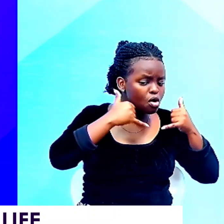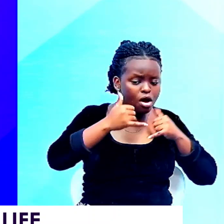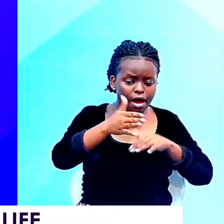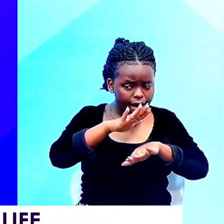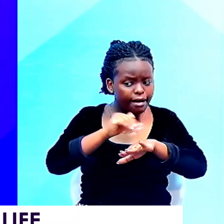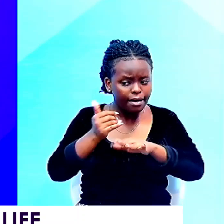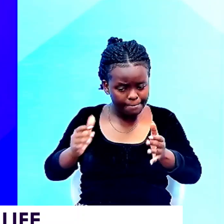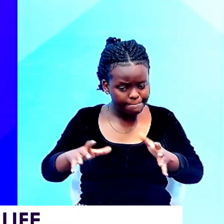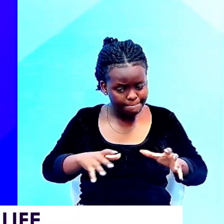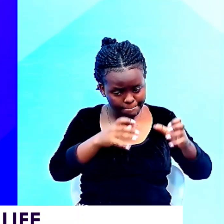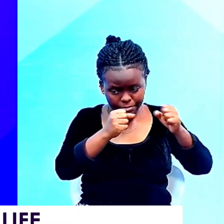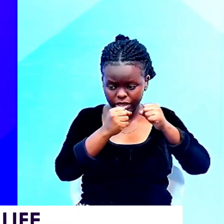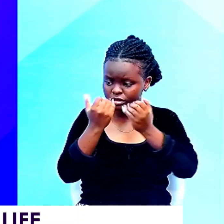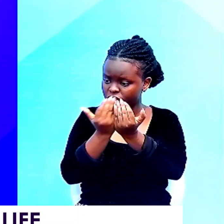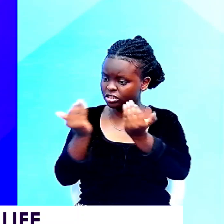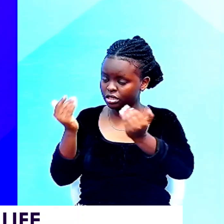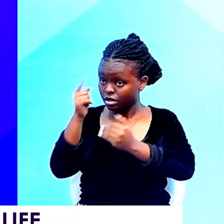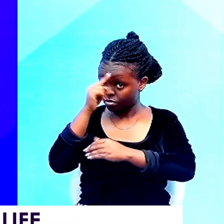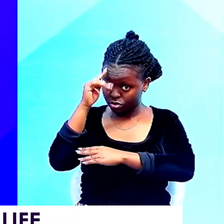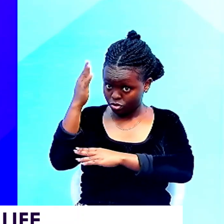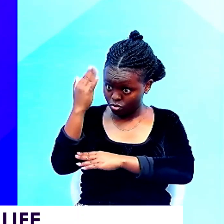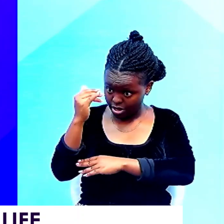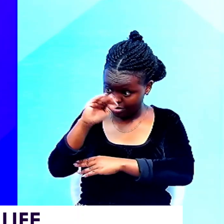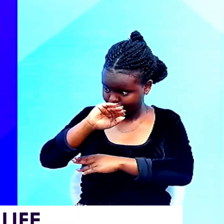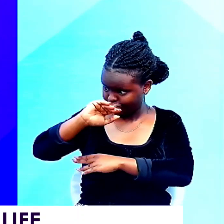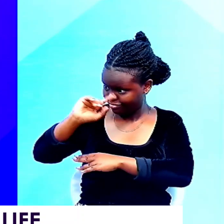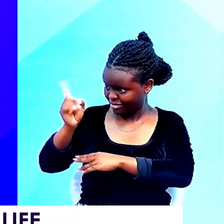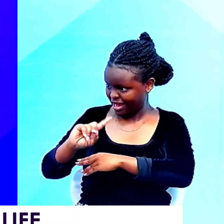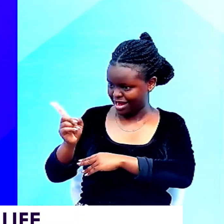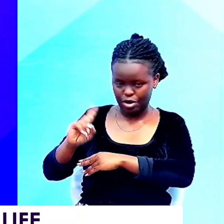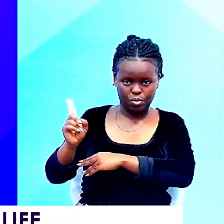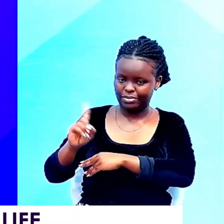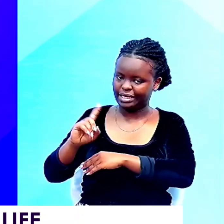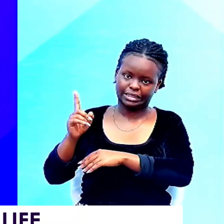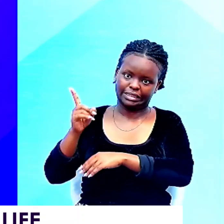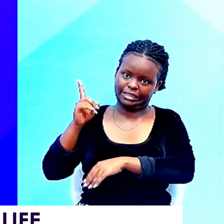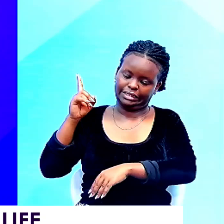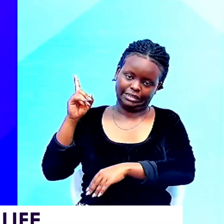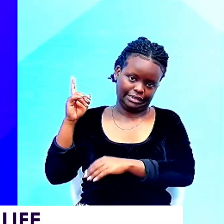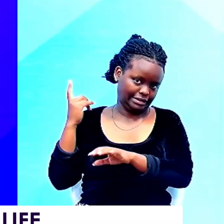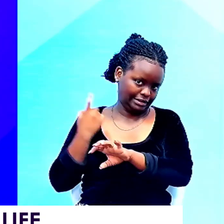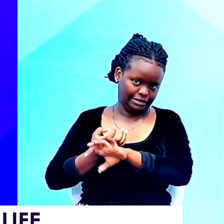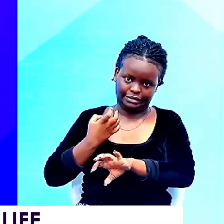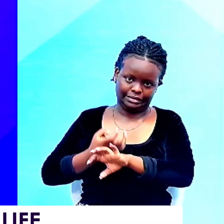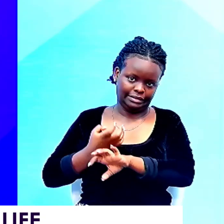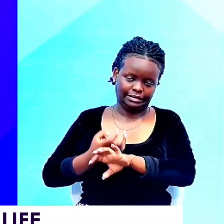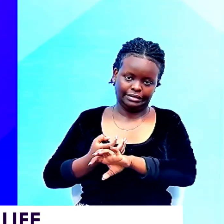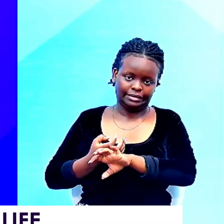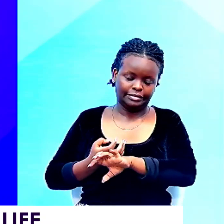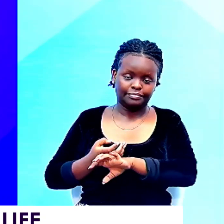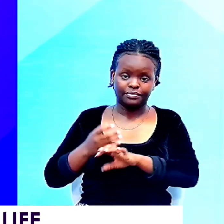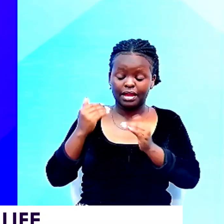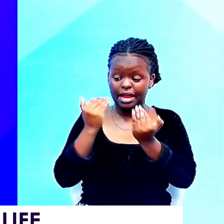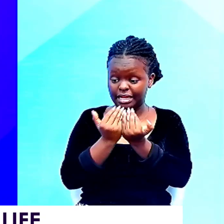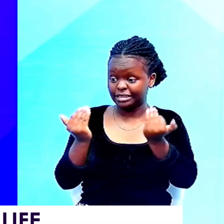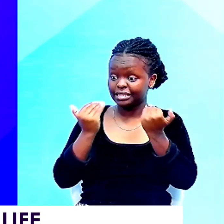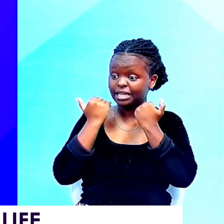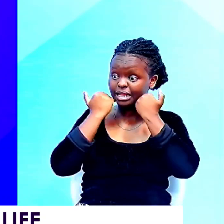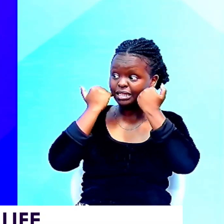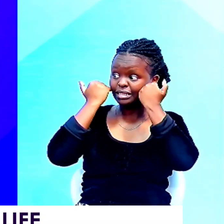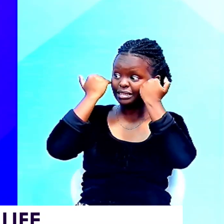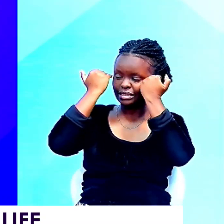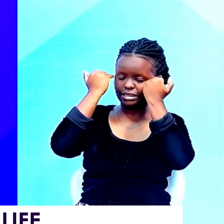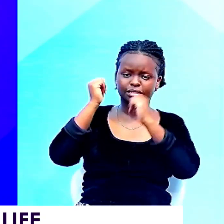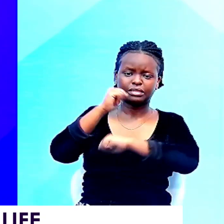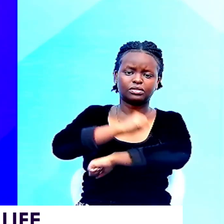children because town is a no-go zone. So the child is stressed at school. Remember, the